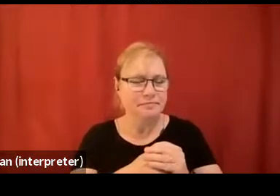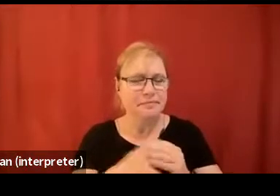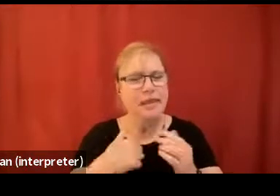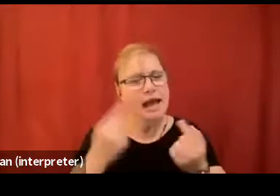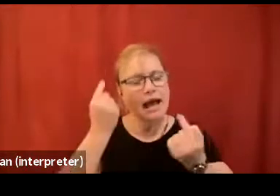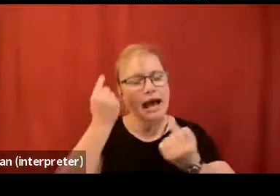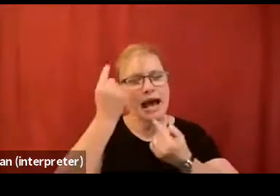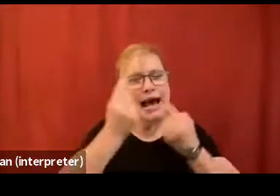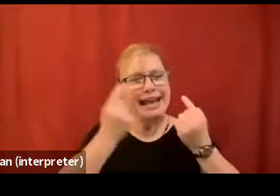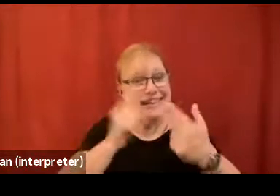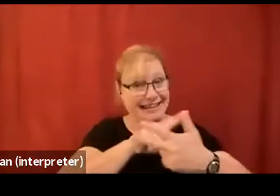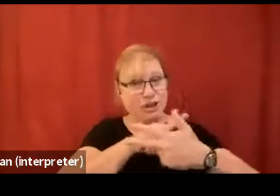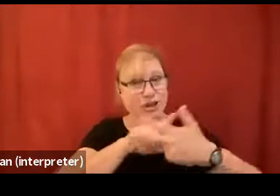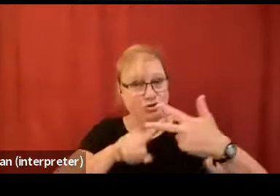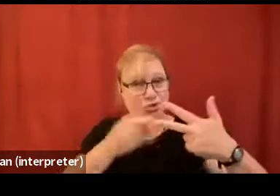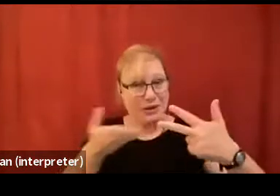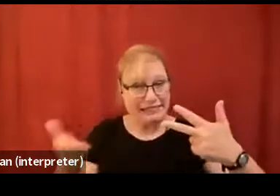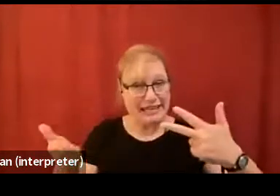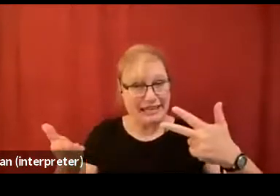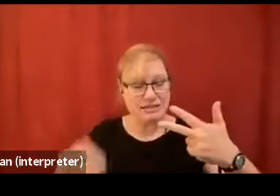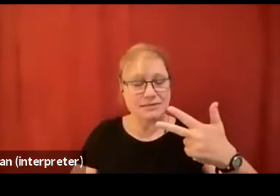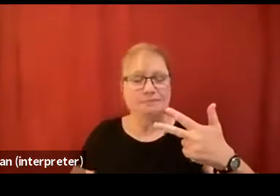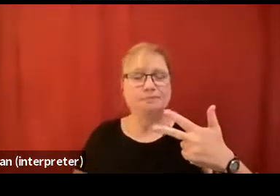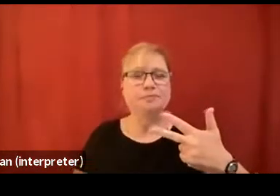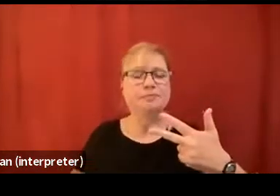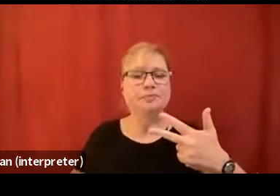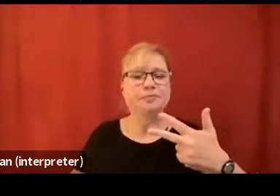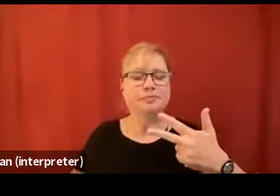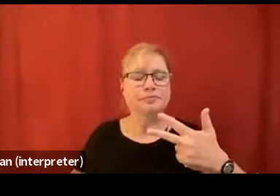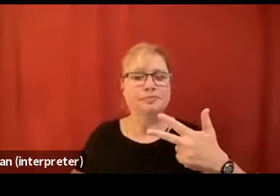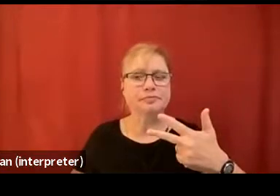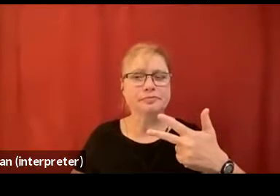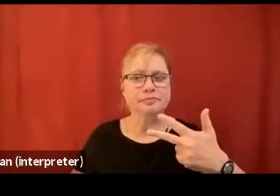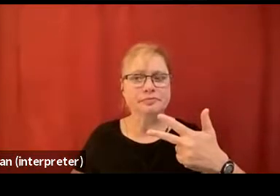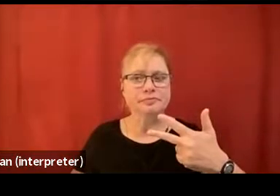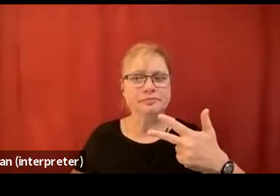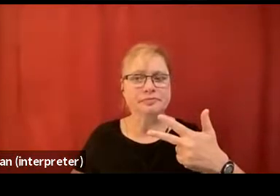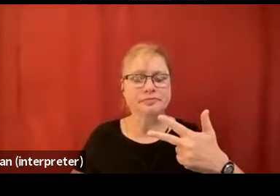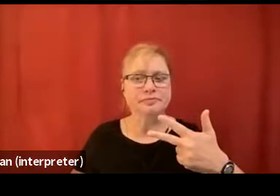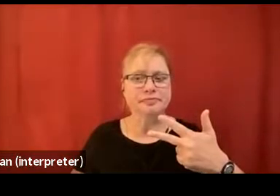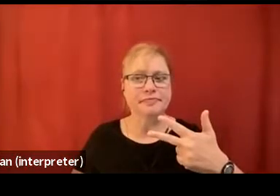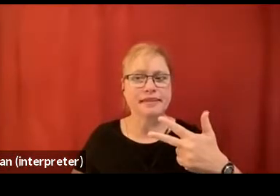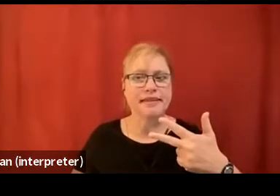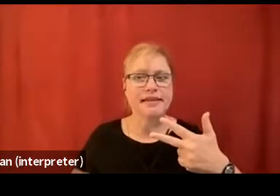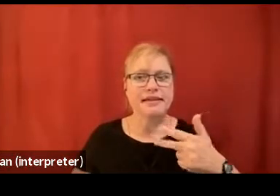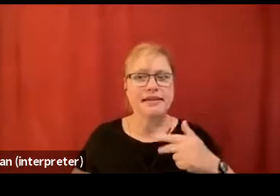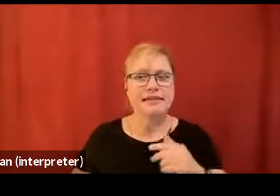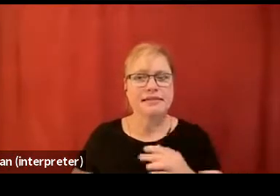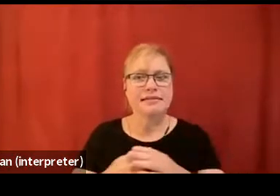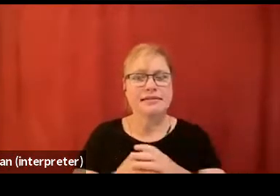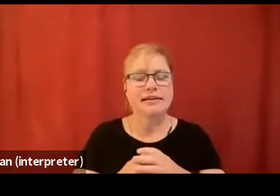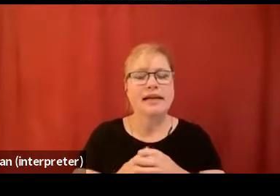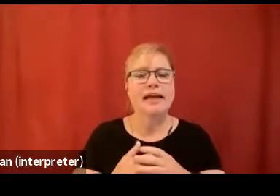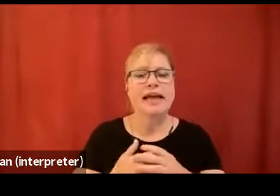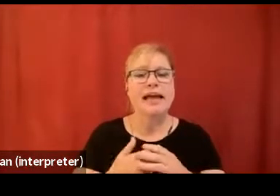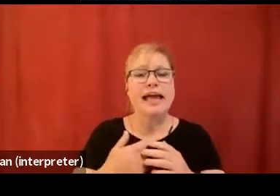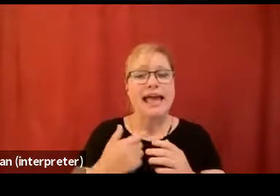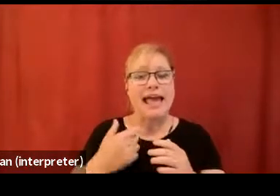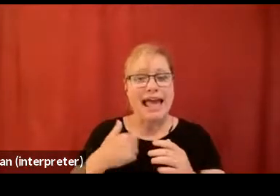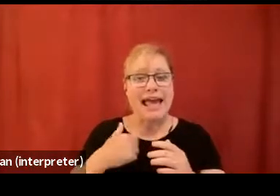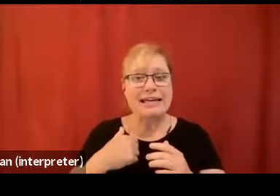it's threefold in that. And I said it when I was tying it back to our mission